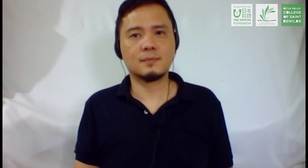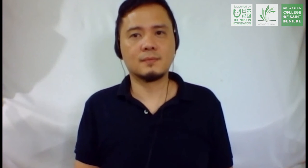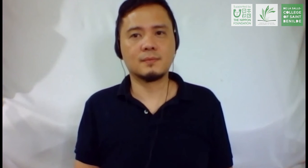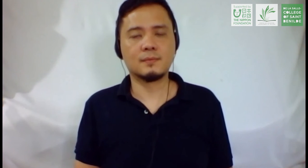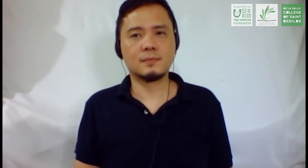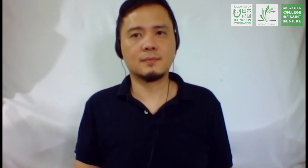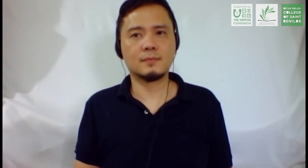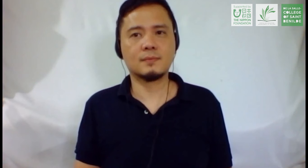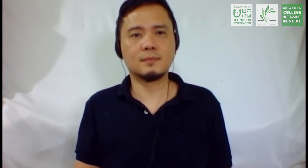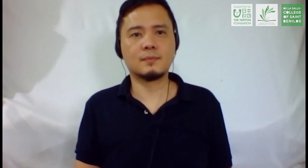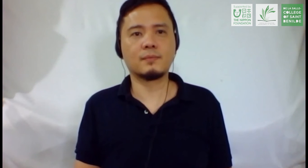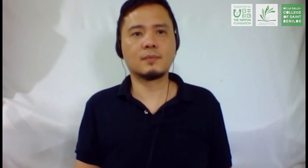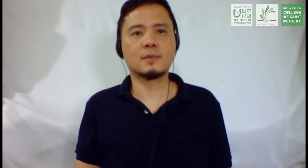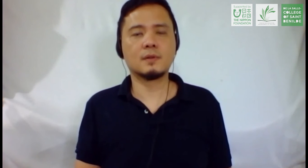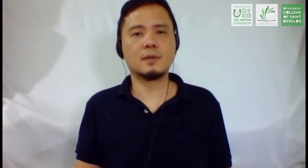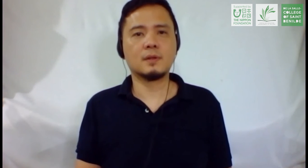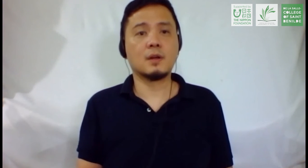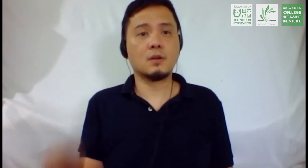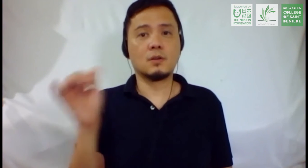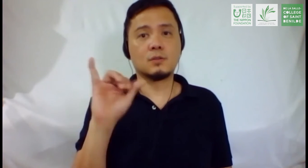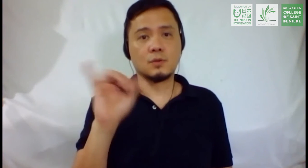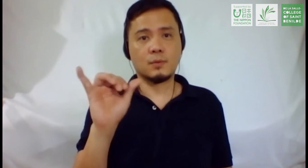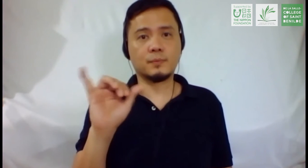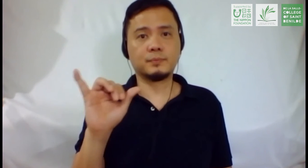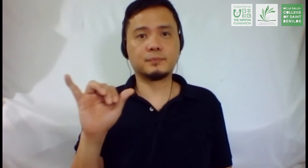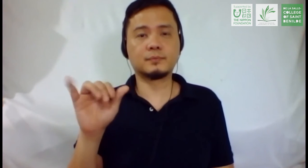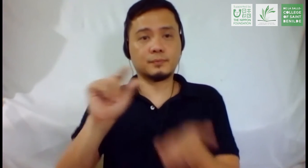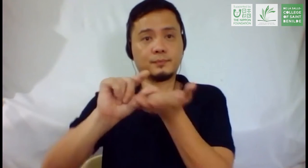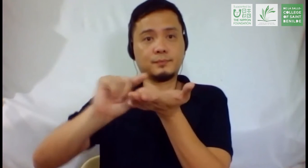Okay. So also when you have this sign,